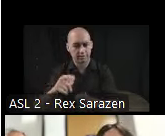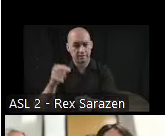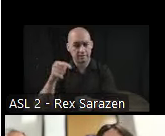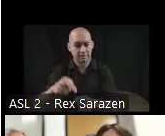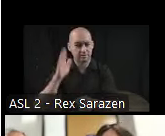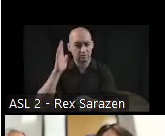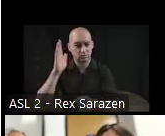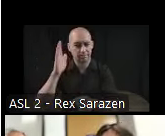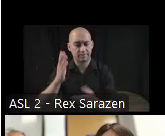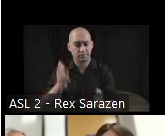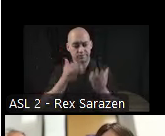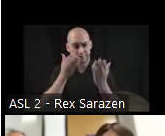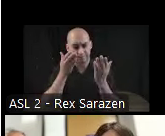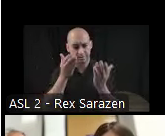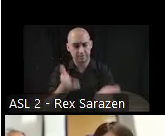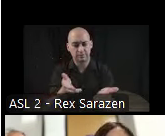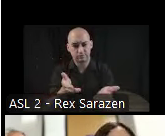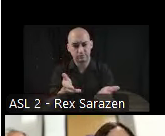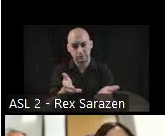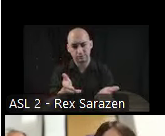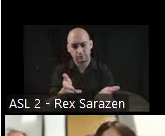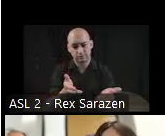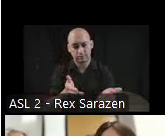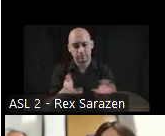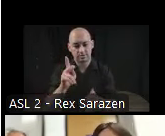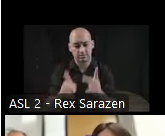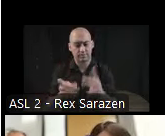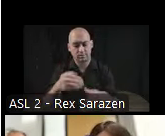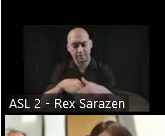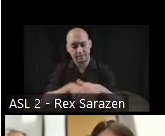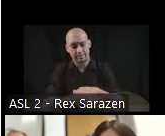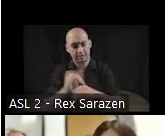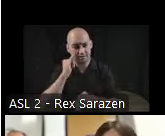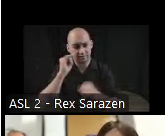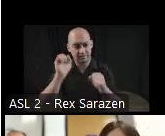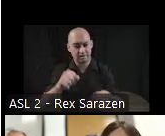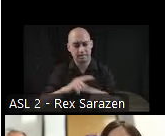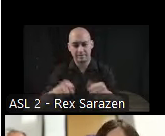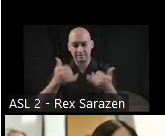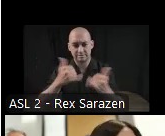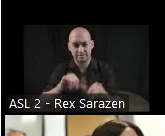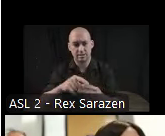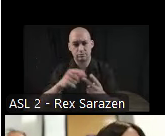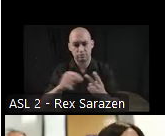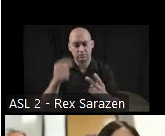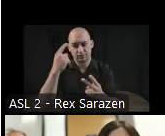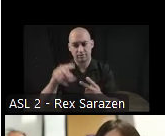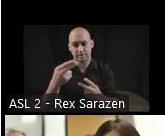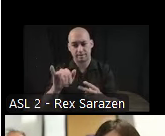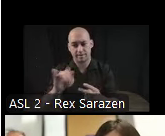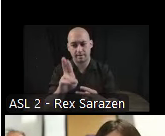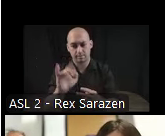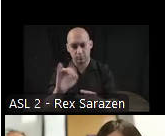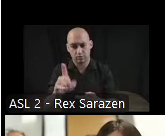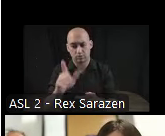the recommended where people would come in if they can, but there will still be options for the hybrid for those who